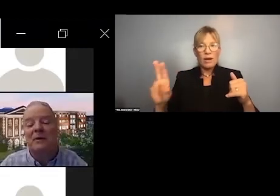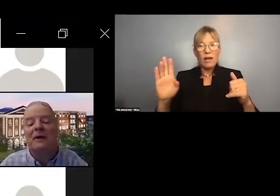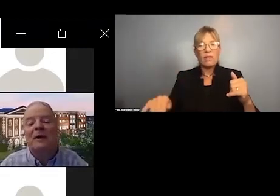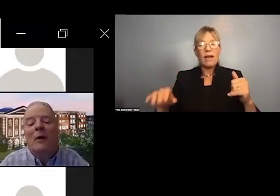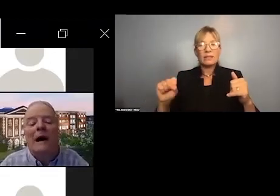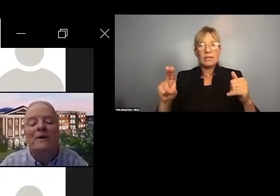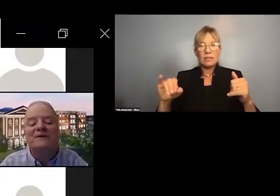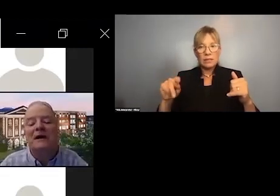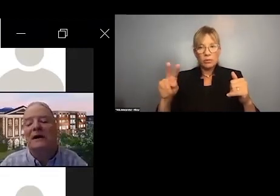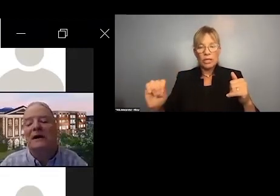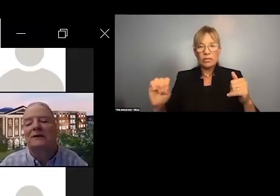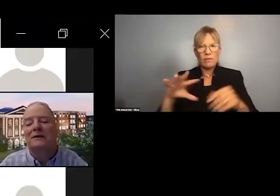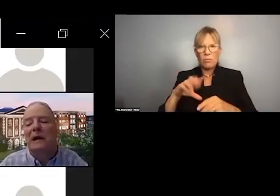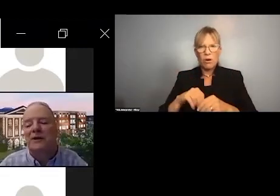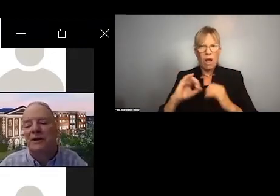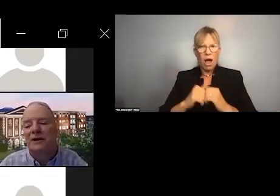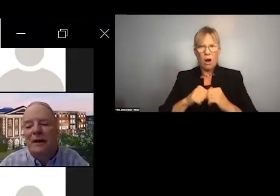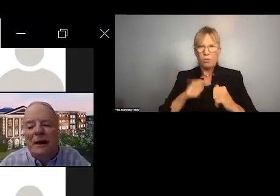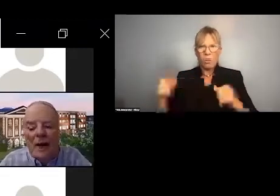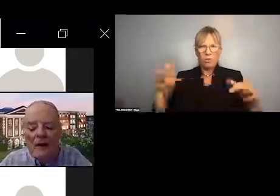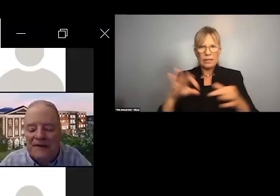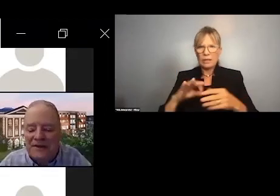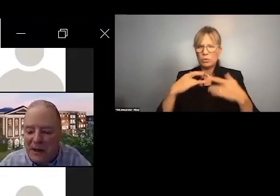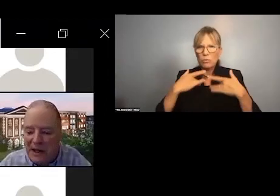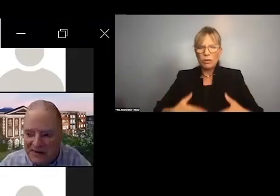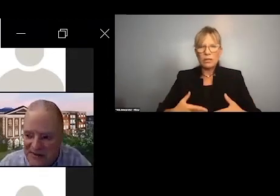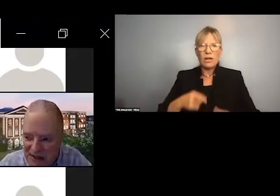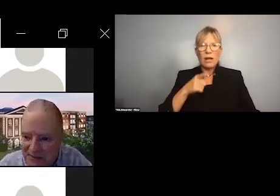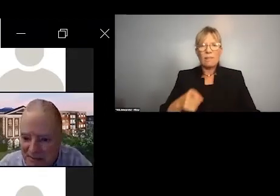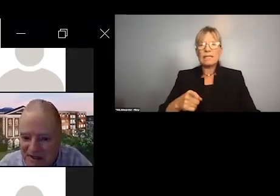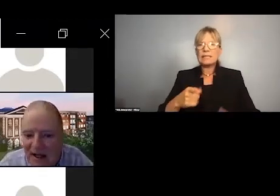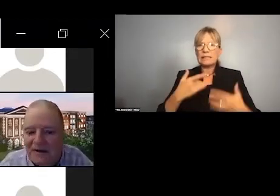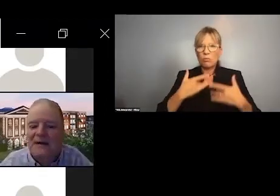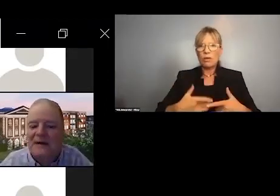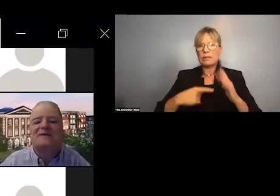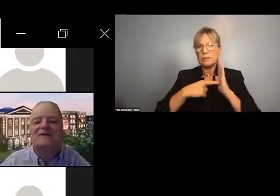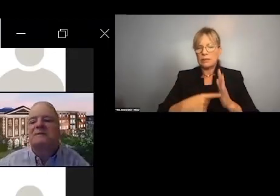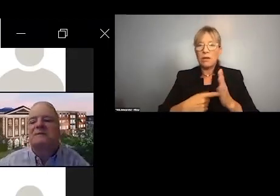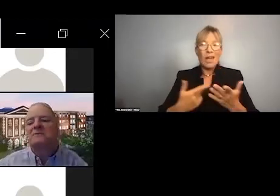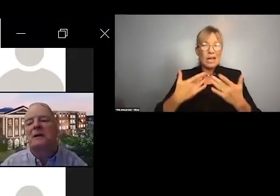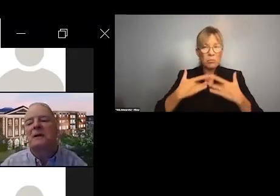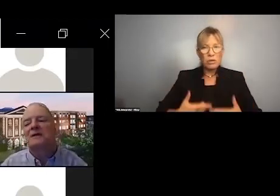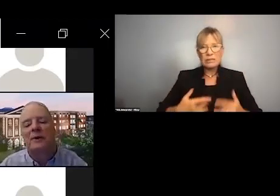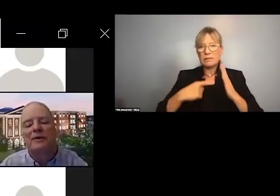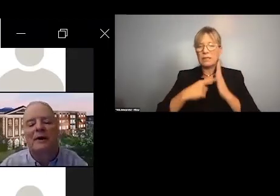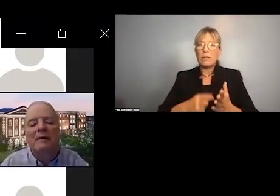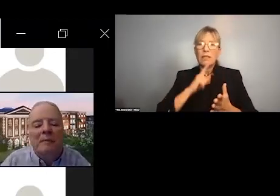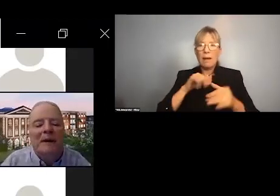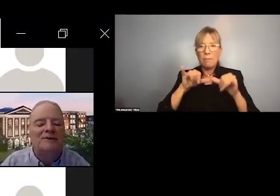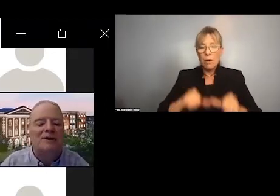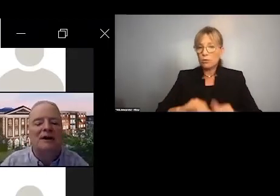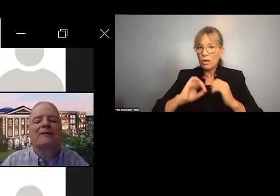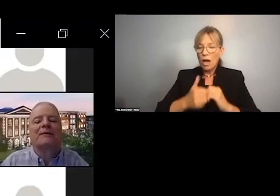subjective component. Well, how does that relate to depression? And this is depressive symptoms. And depressive symptoms was measured with